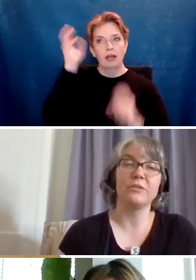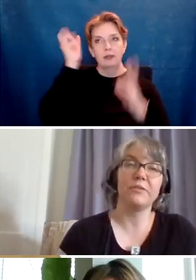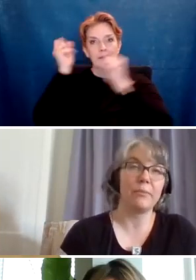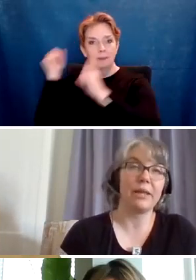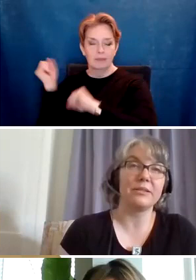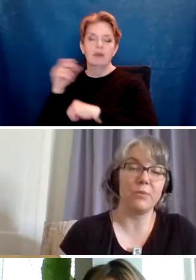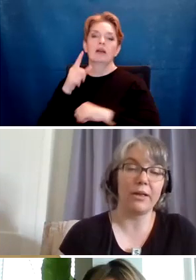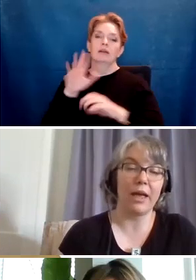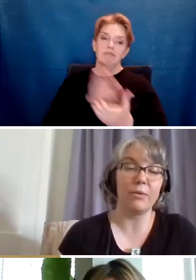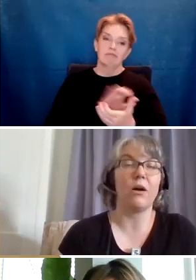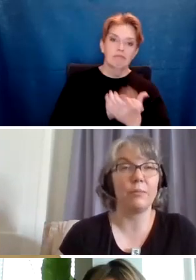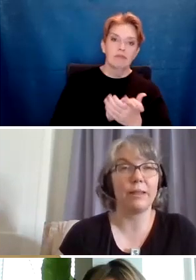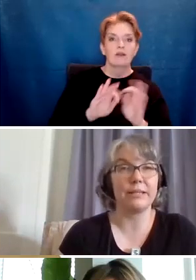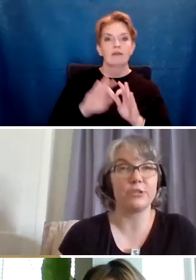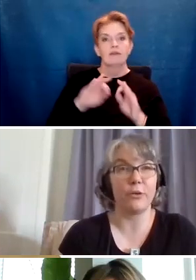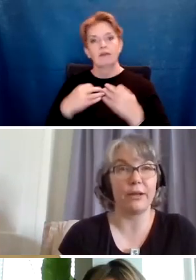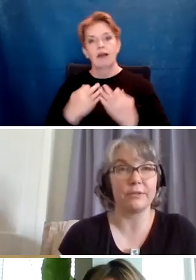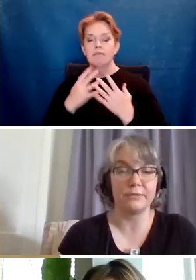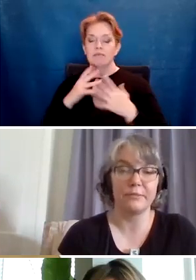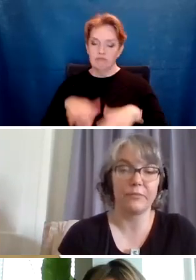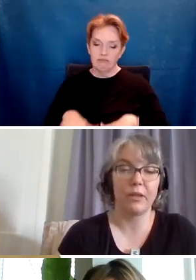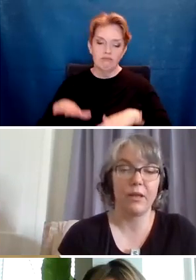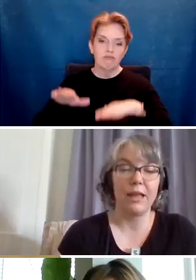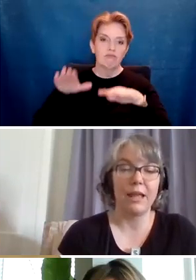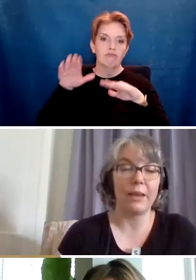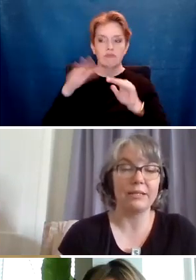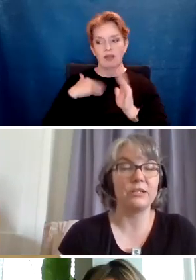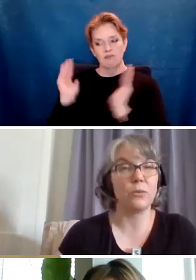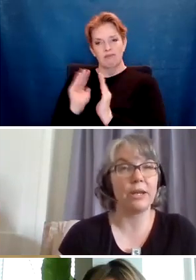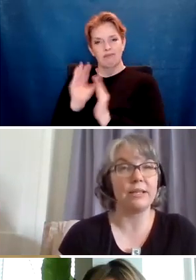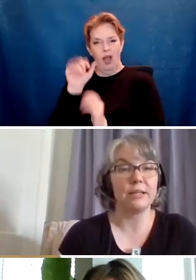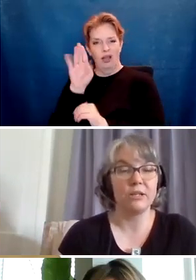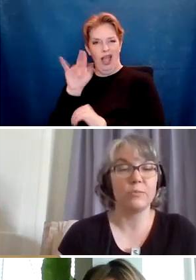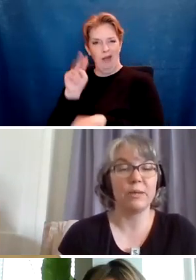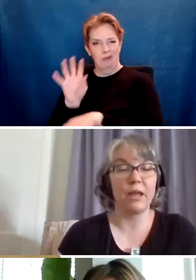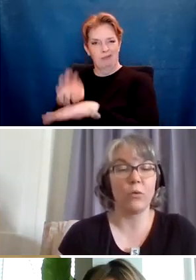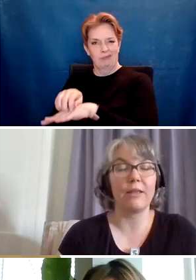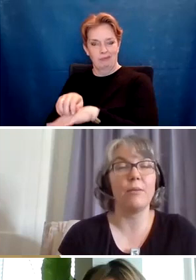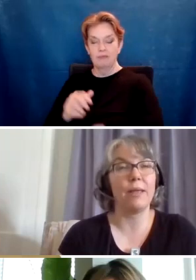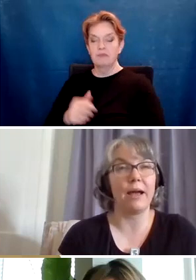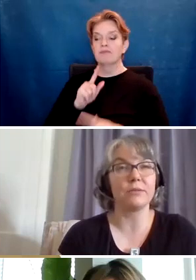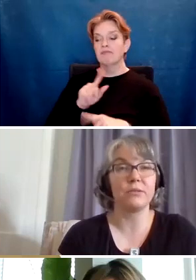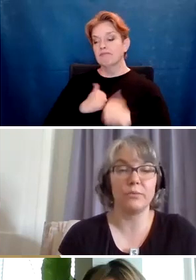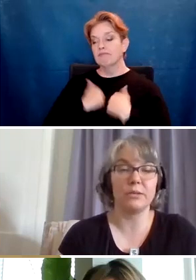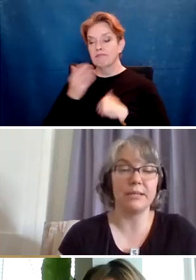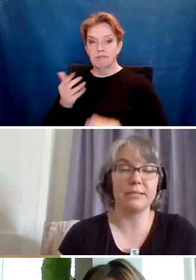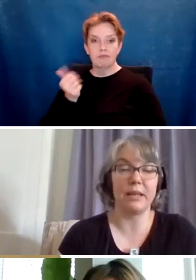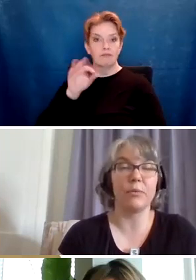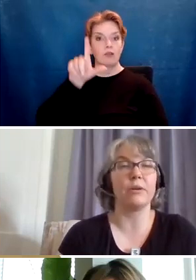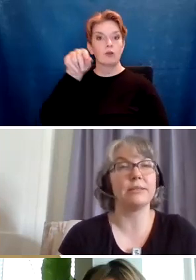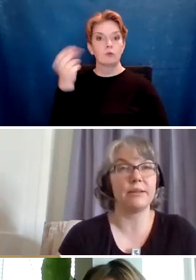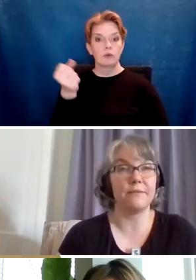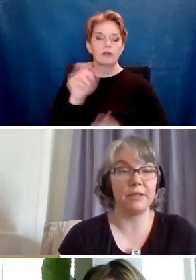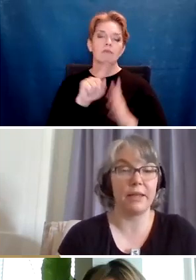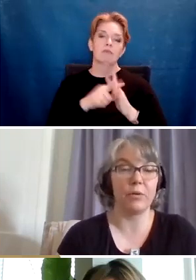She raised her family in a small cabin on the plantation grounds. In the 1920s, she began working in the big house, doing domestic